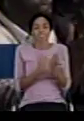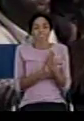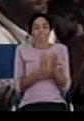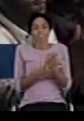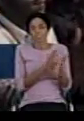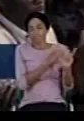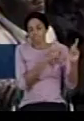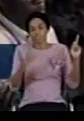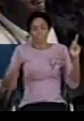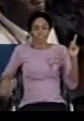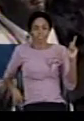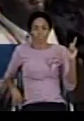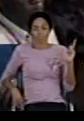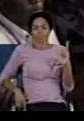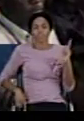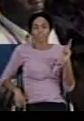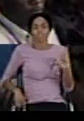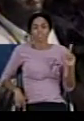the Lord.